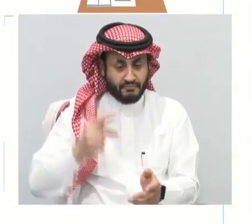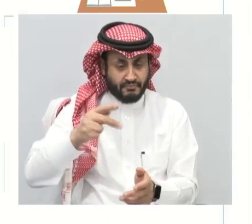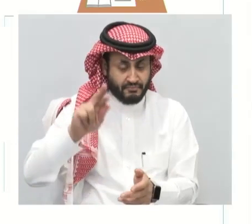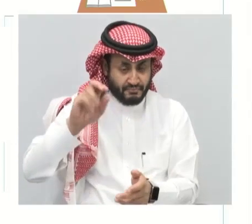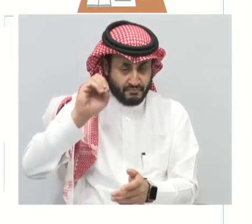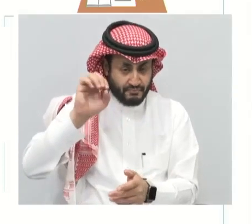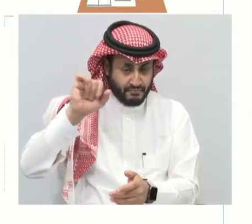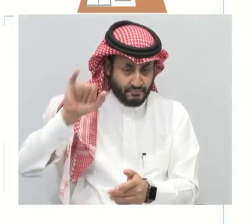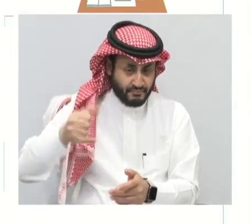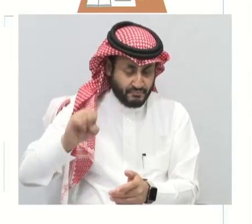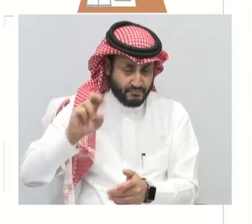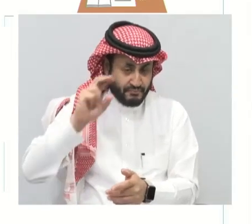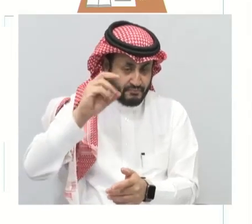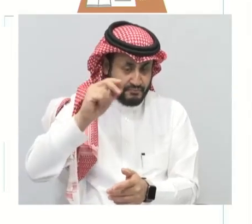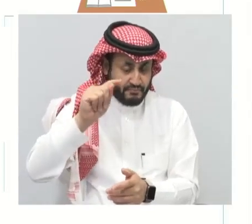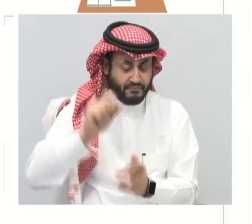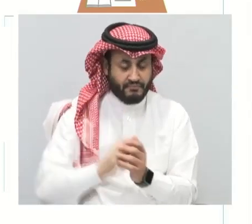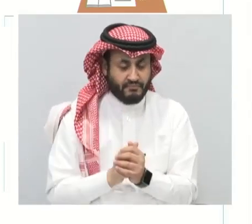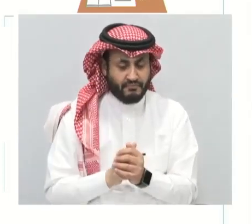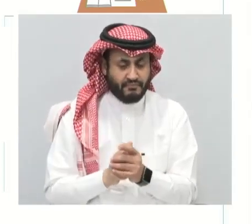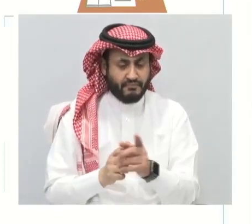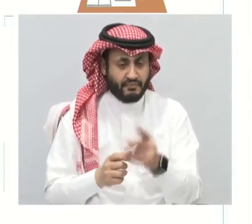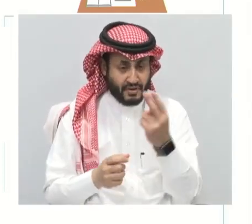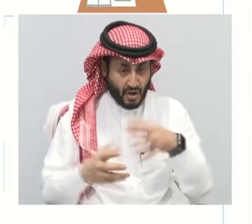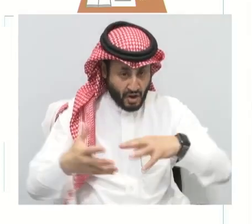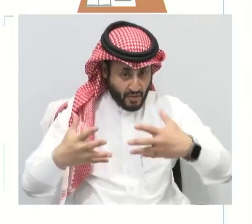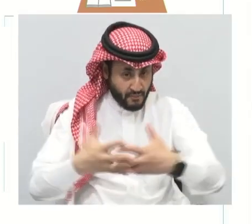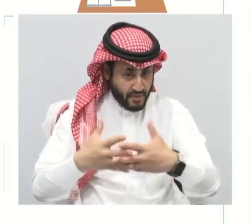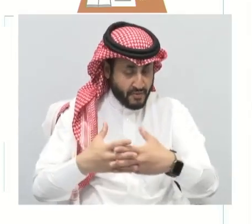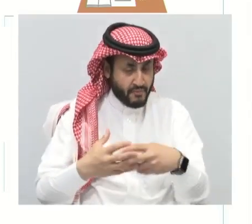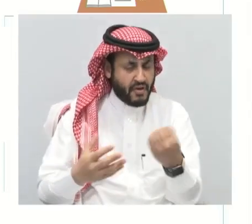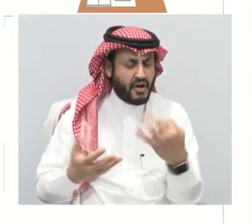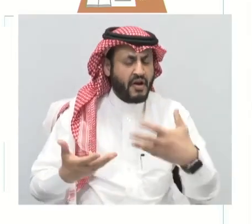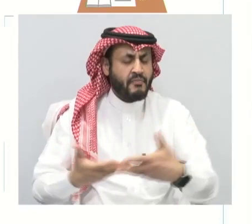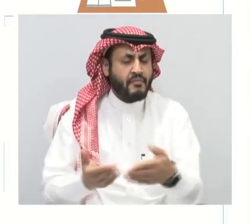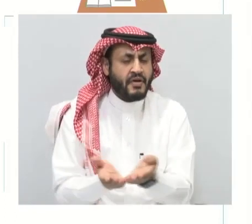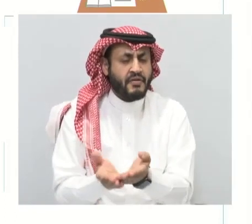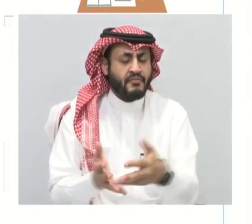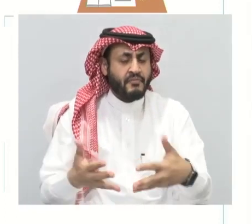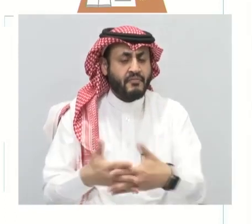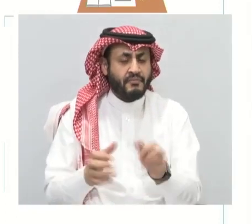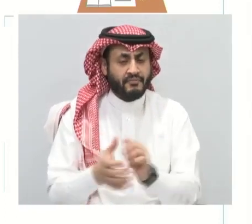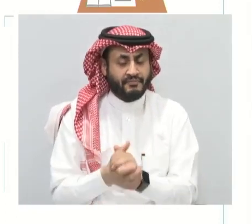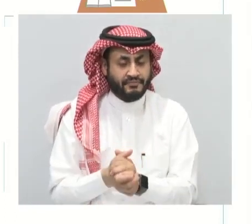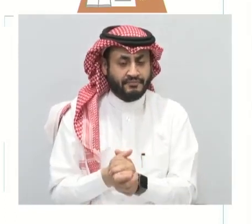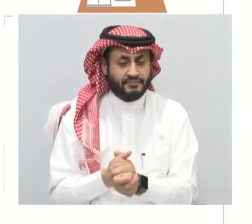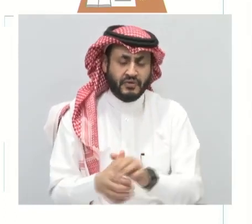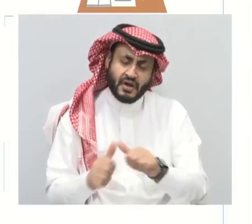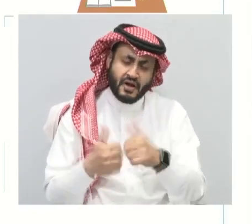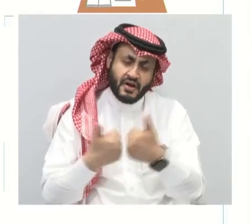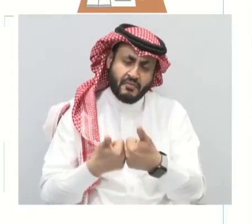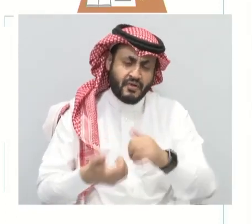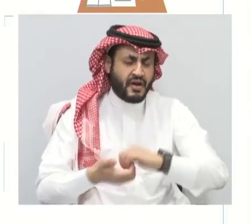about a project. In this project, you need to work with a group, your classmates, or your member of your family, or